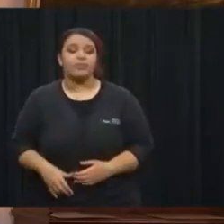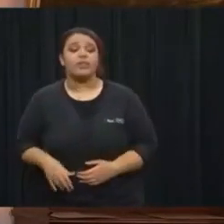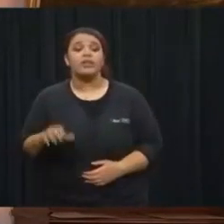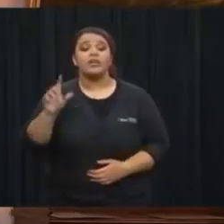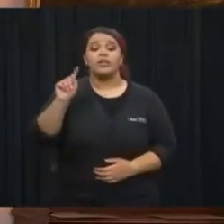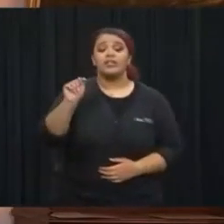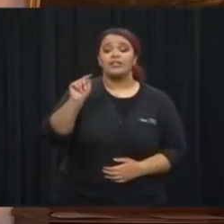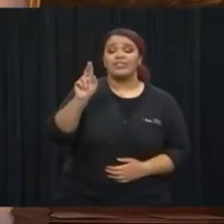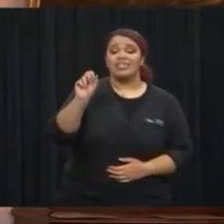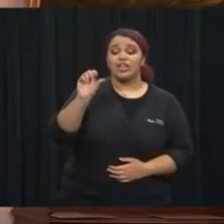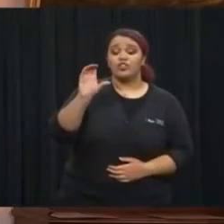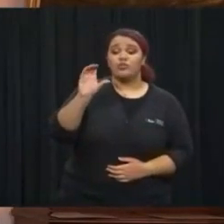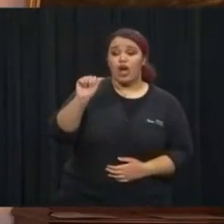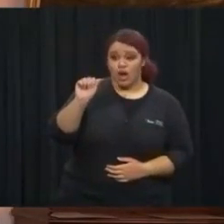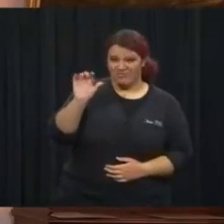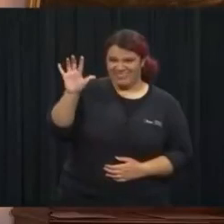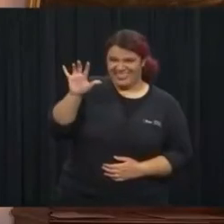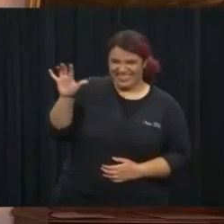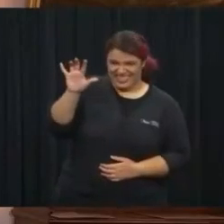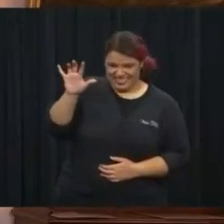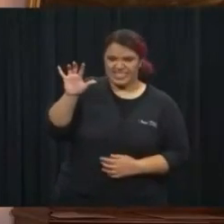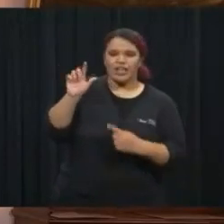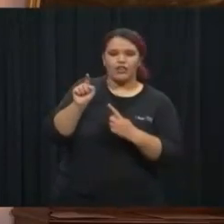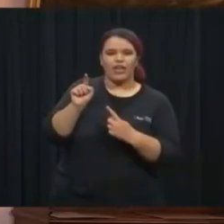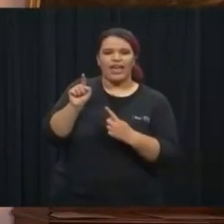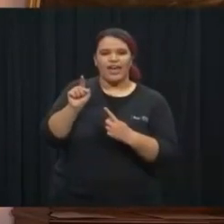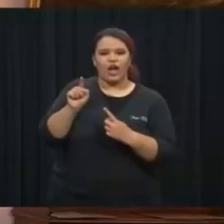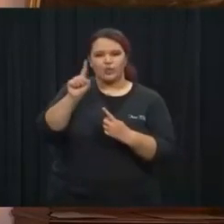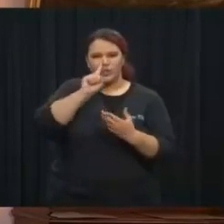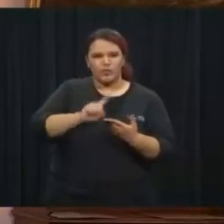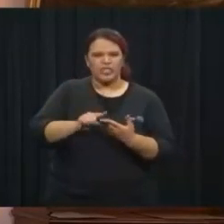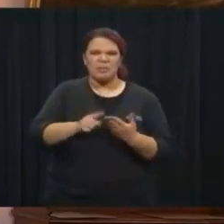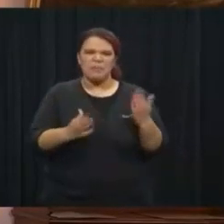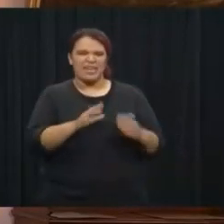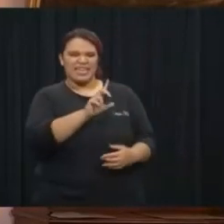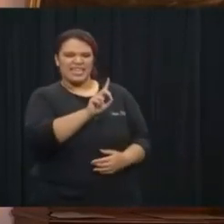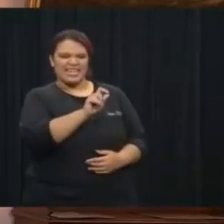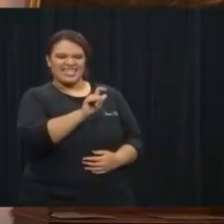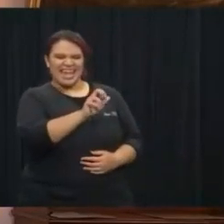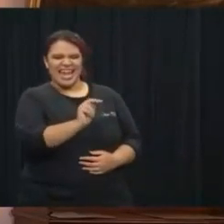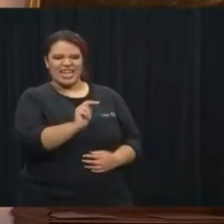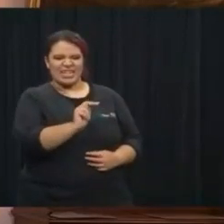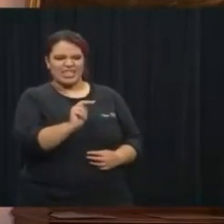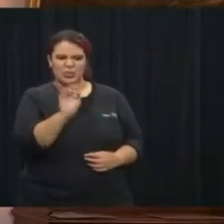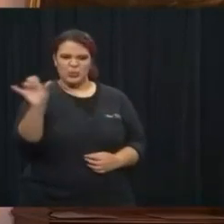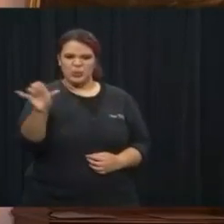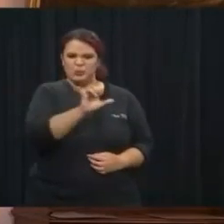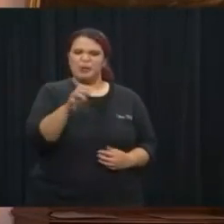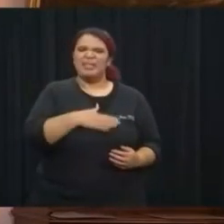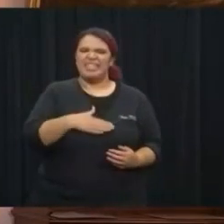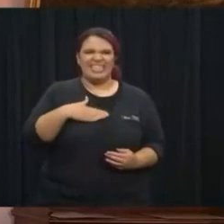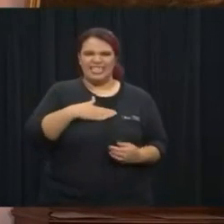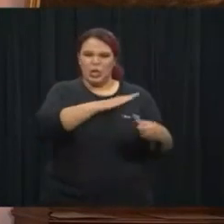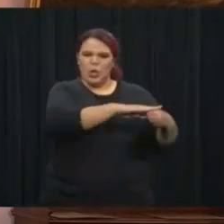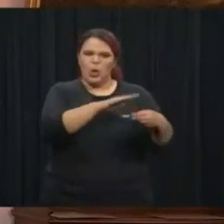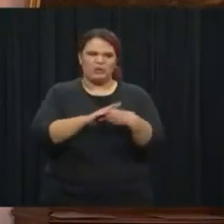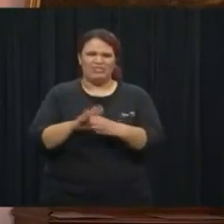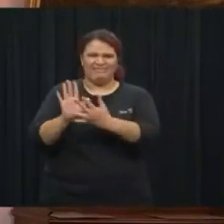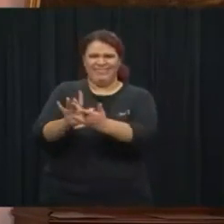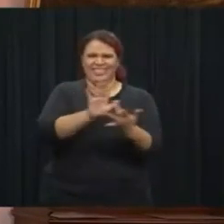you. Laura Hancock again, cleveland.com. Dr. Acton, I believe you talked a little bit about the clusters, and I